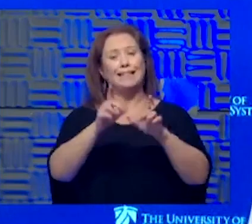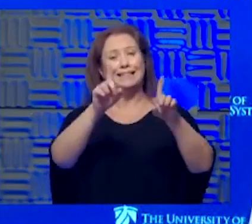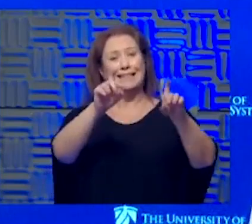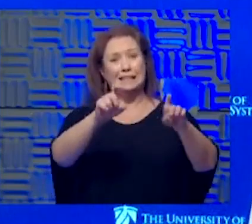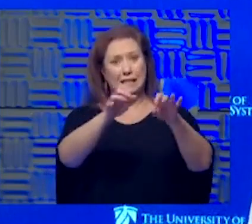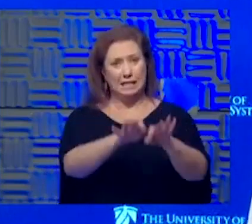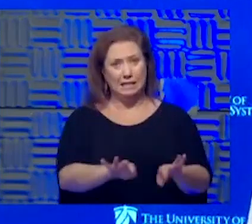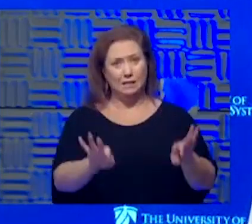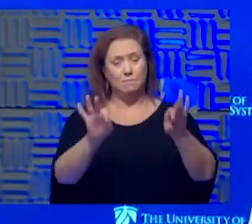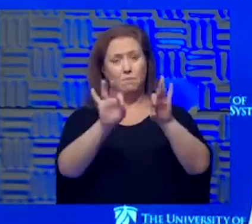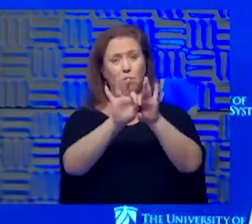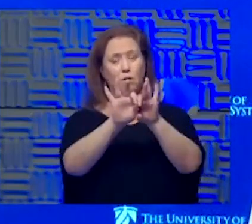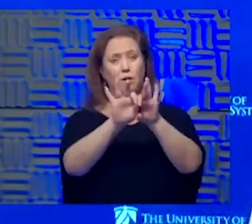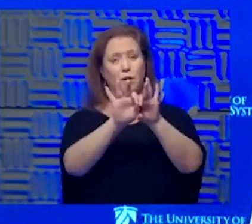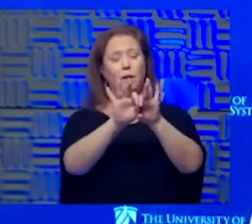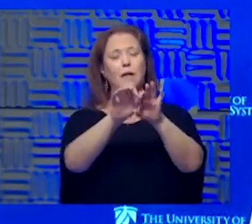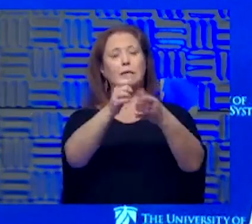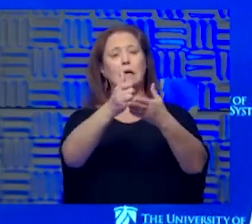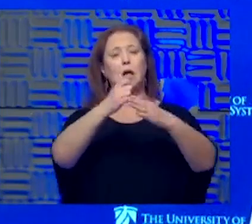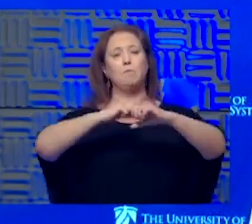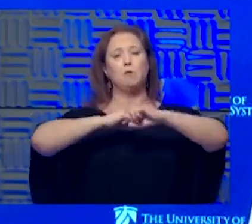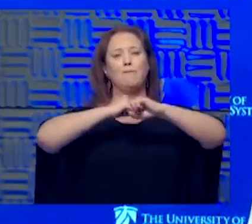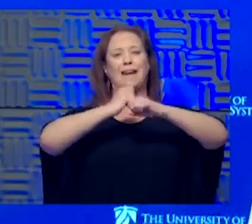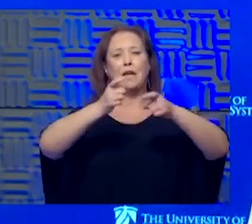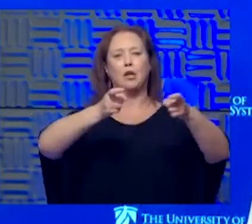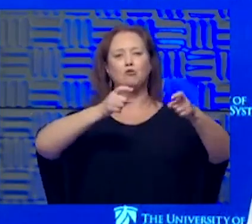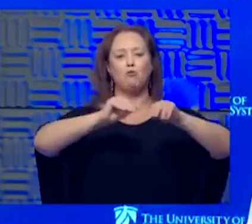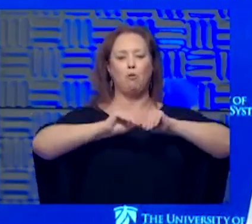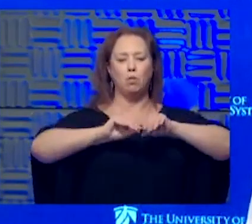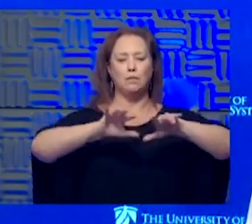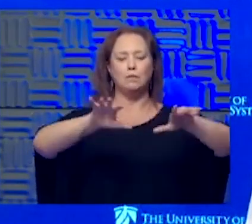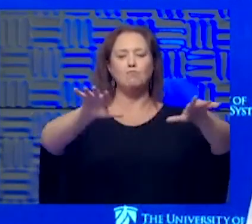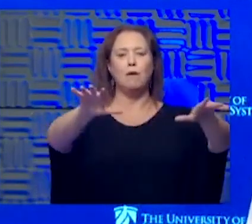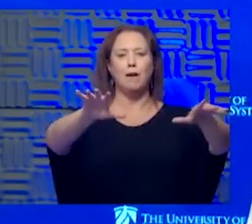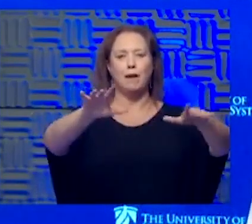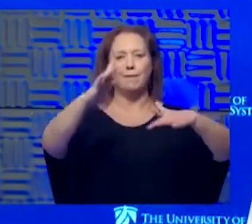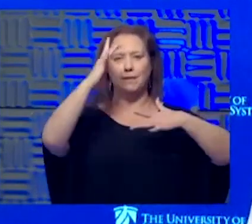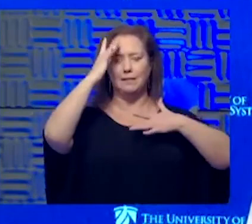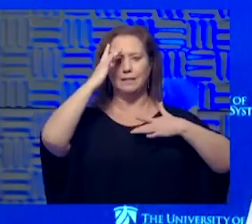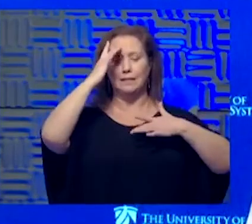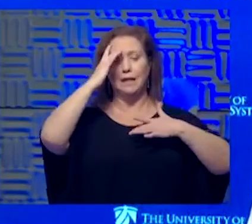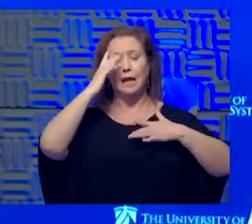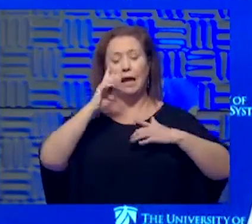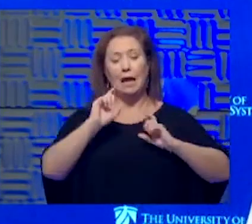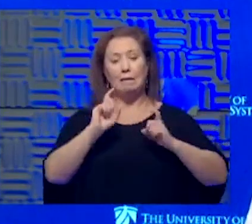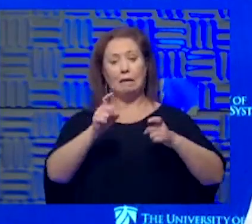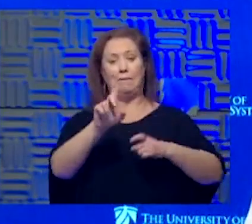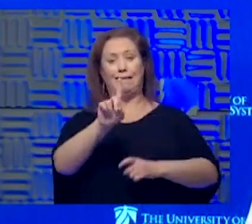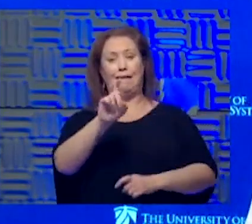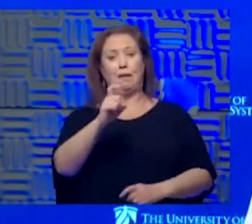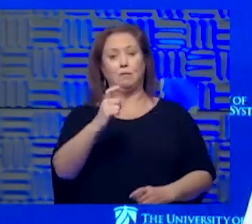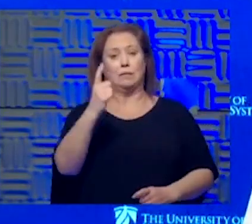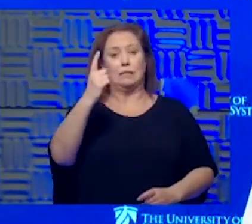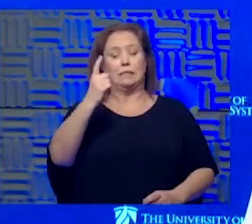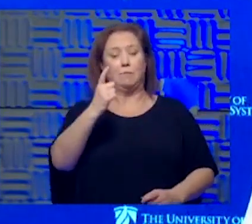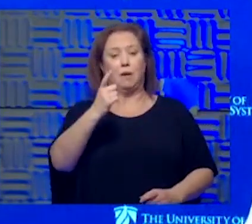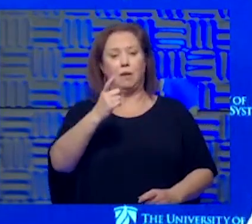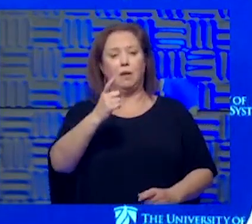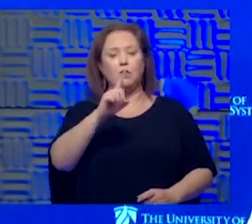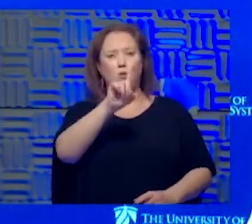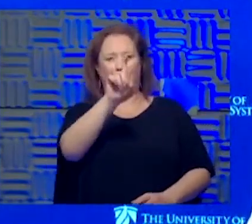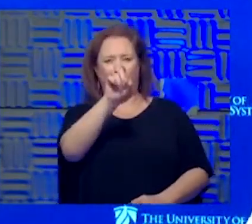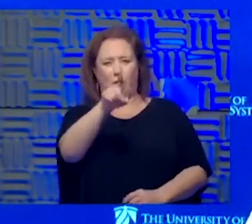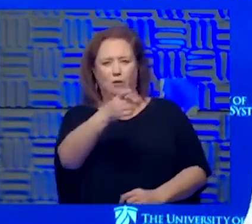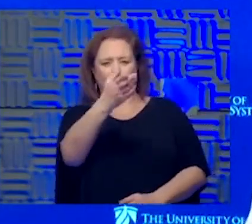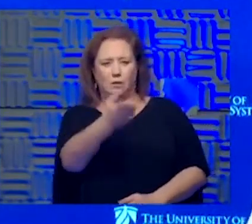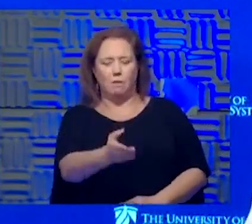really important to help prevent and control the spread of the disease and to make a diagnosis in somebody whom you have questions